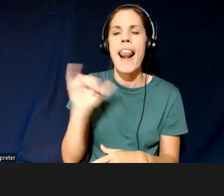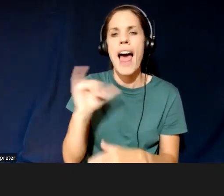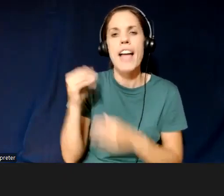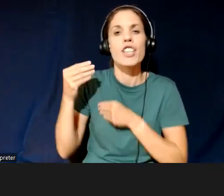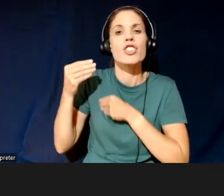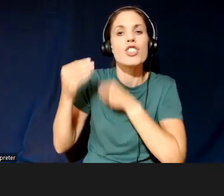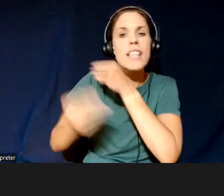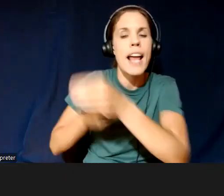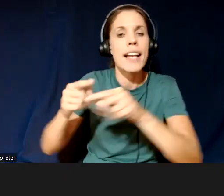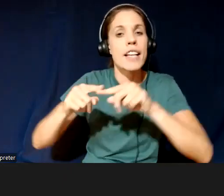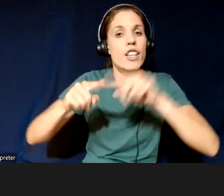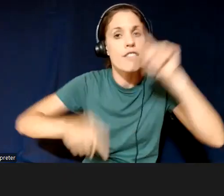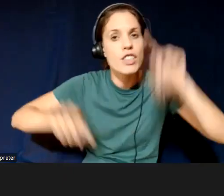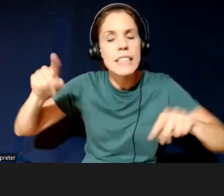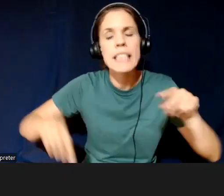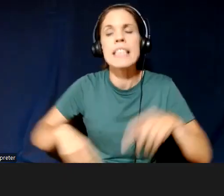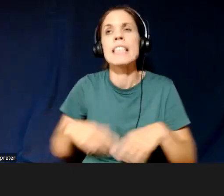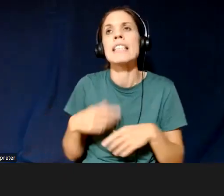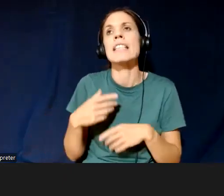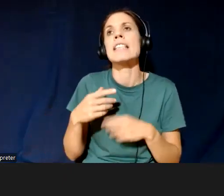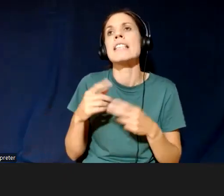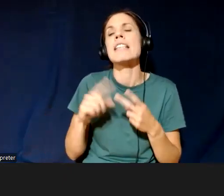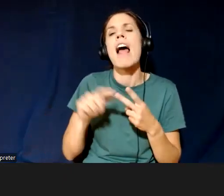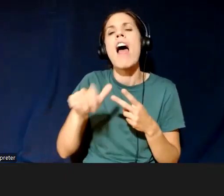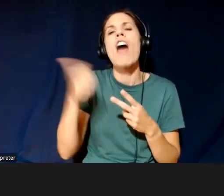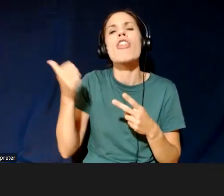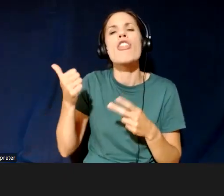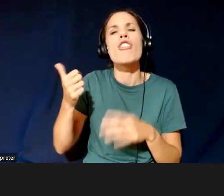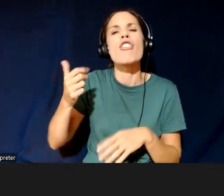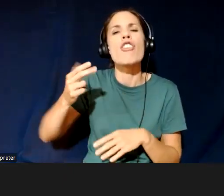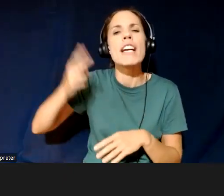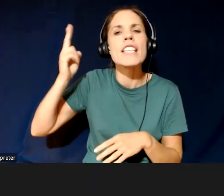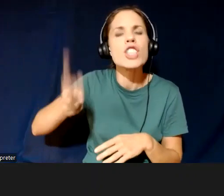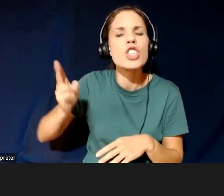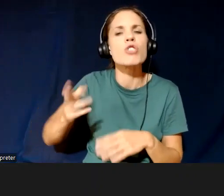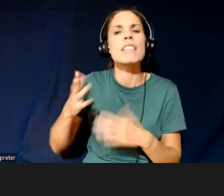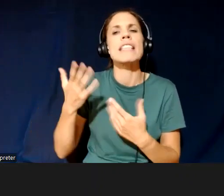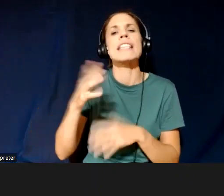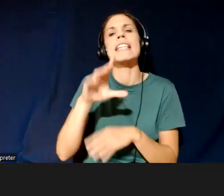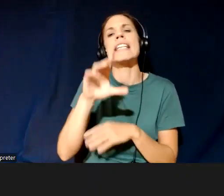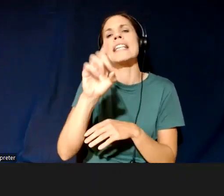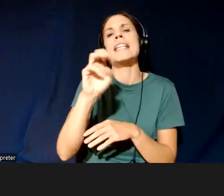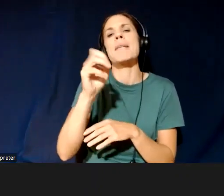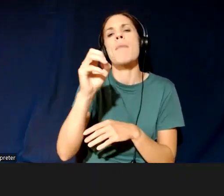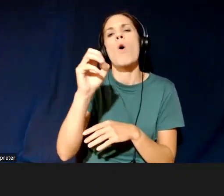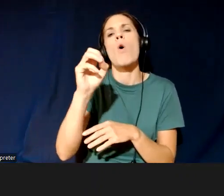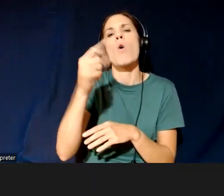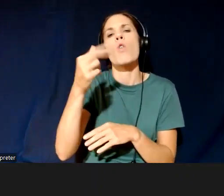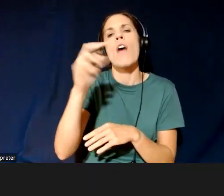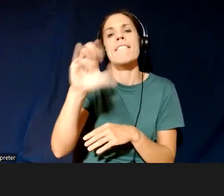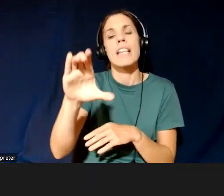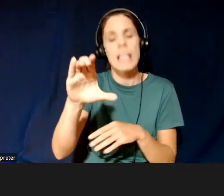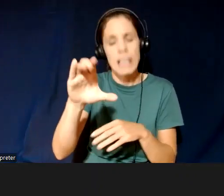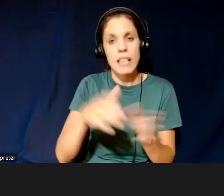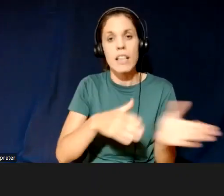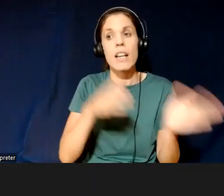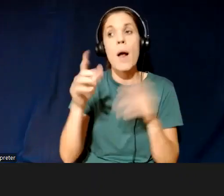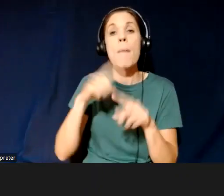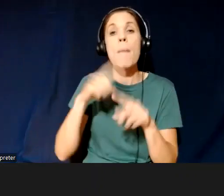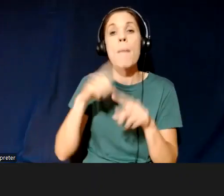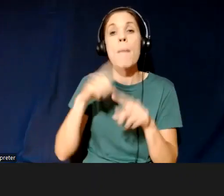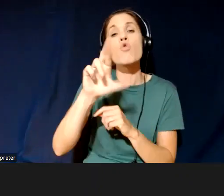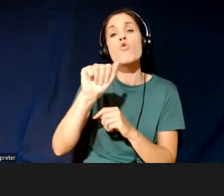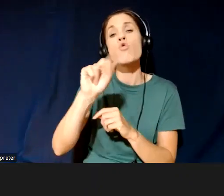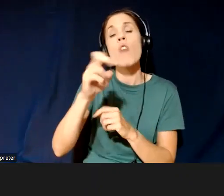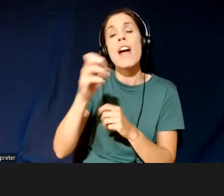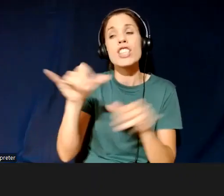diversity, other life history and demographic attributes. For other things like their range size,